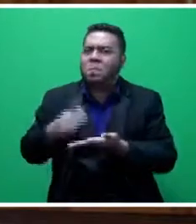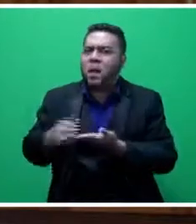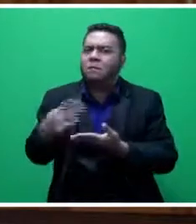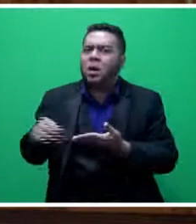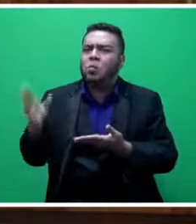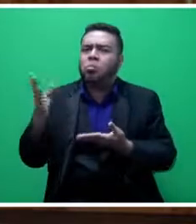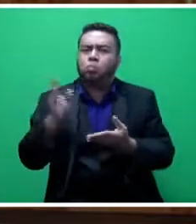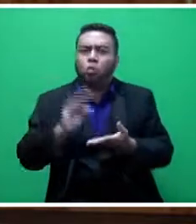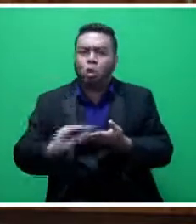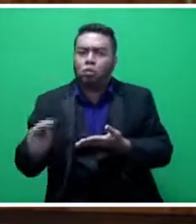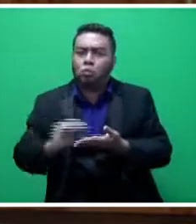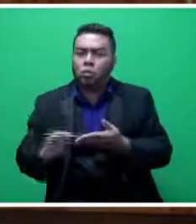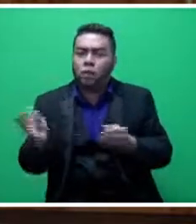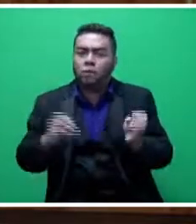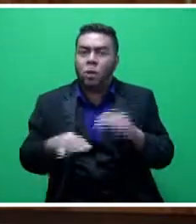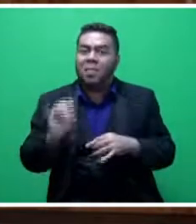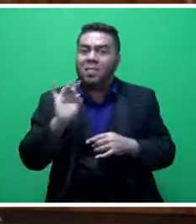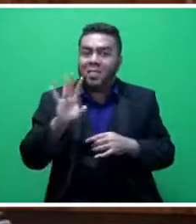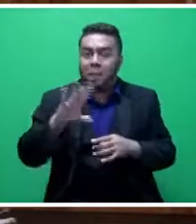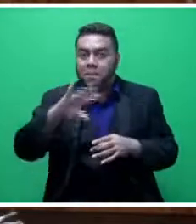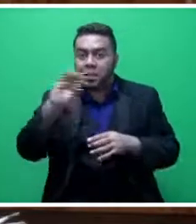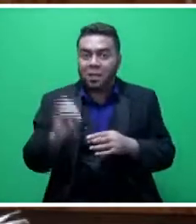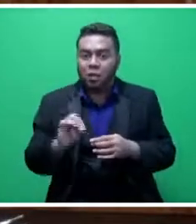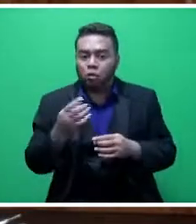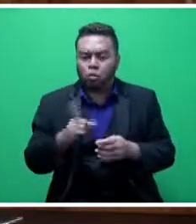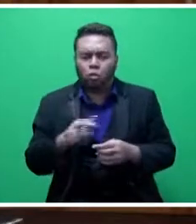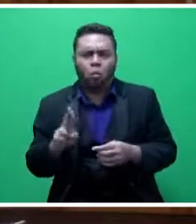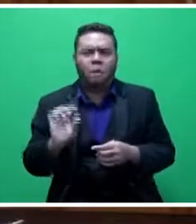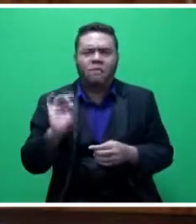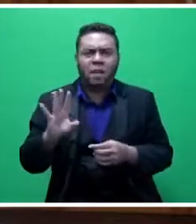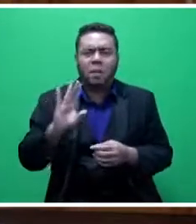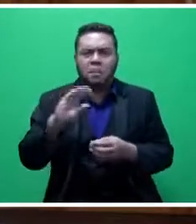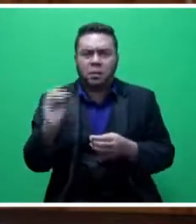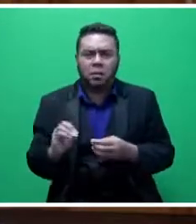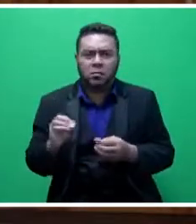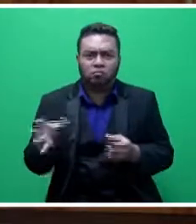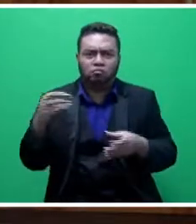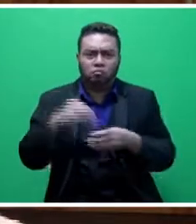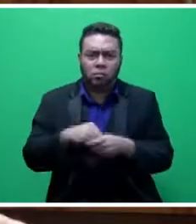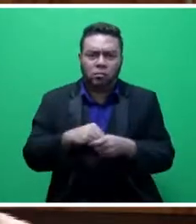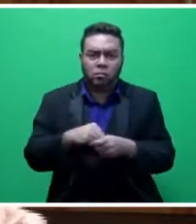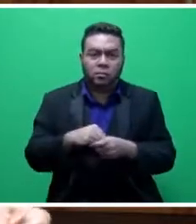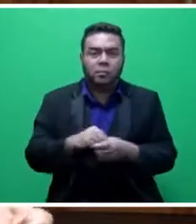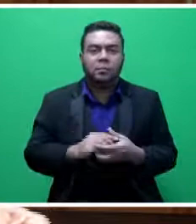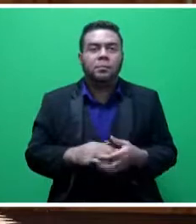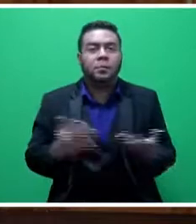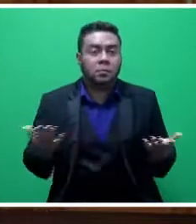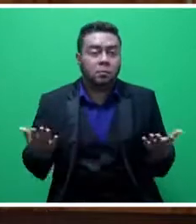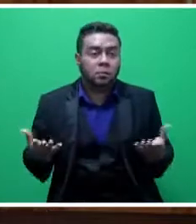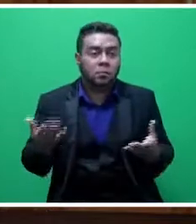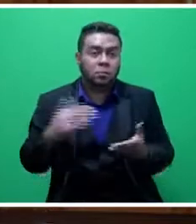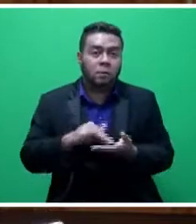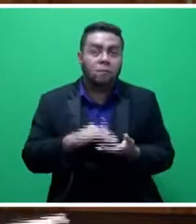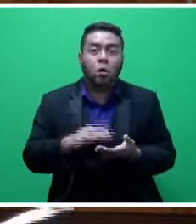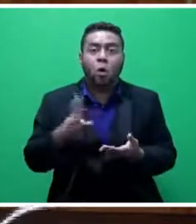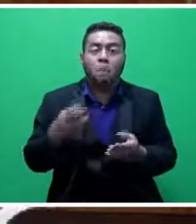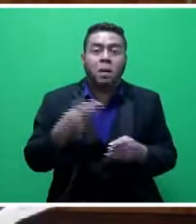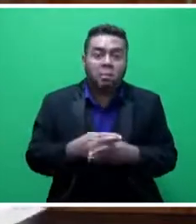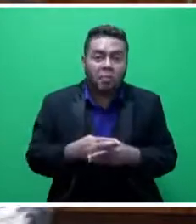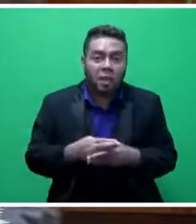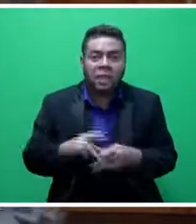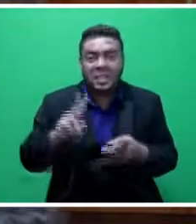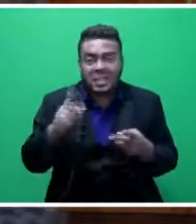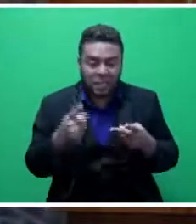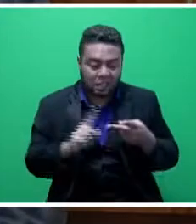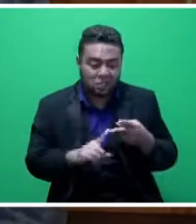the 10% to the 5% and the 8% to the 5%, and the continuation of that additional 12 months. The